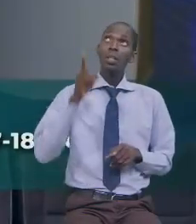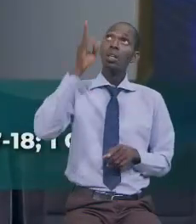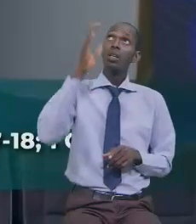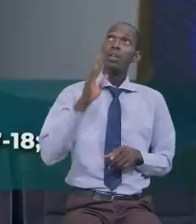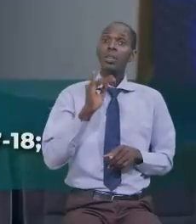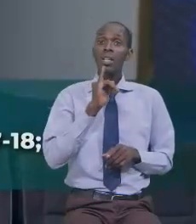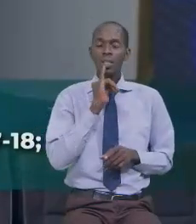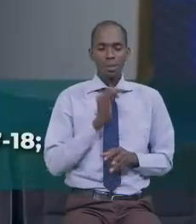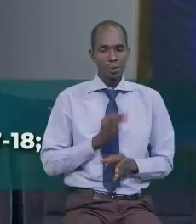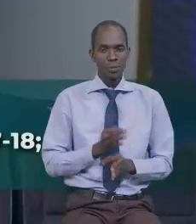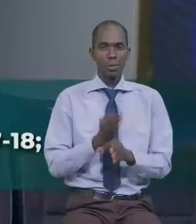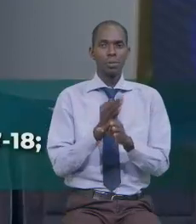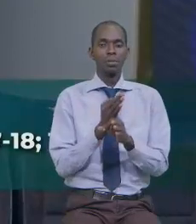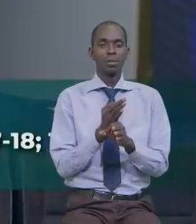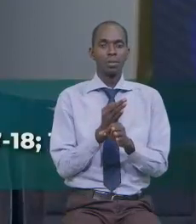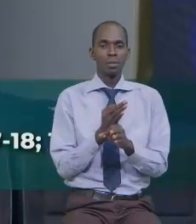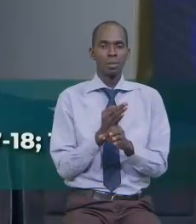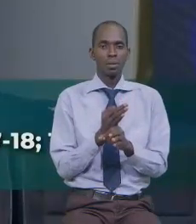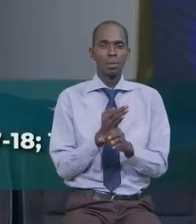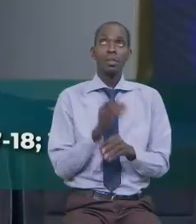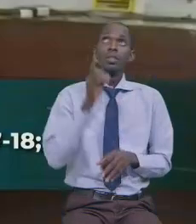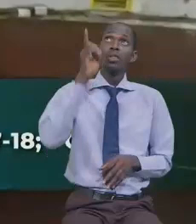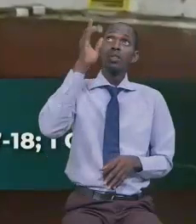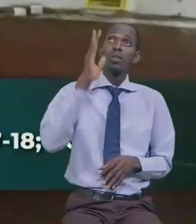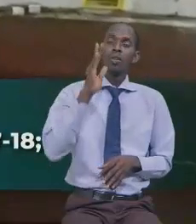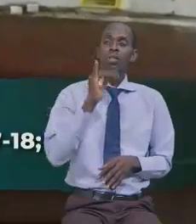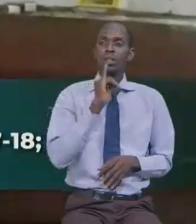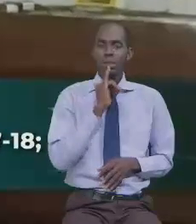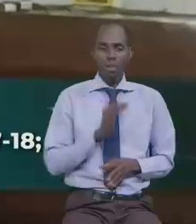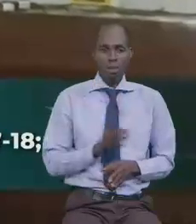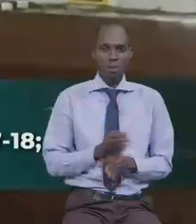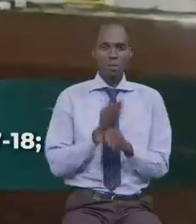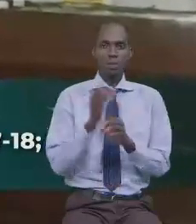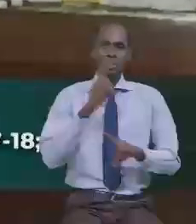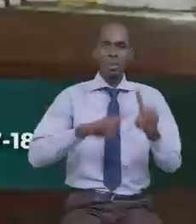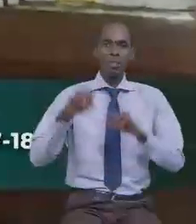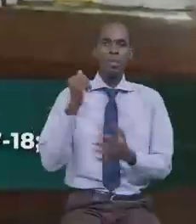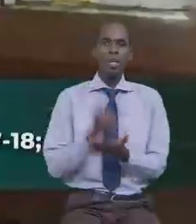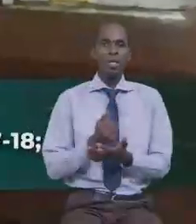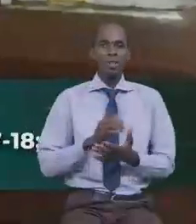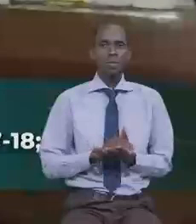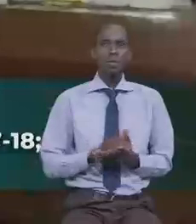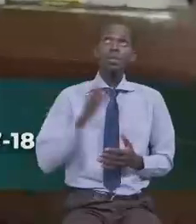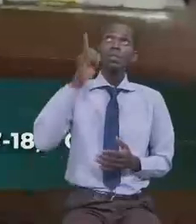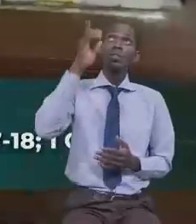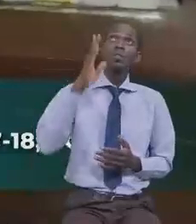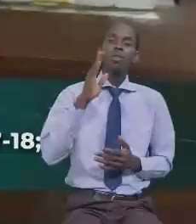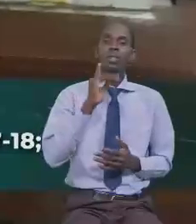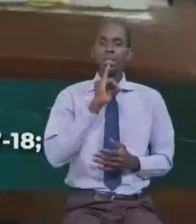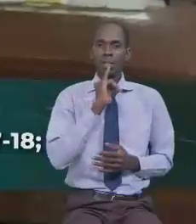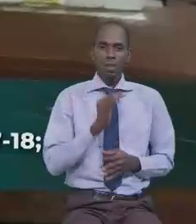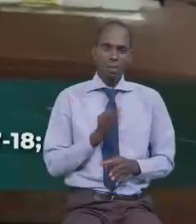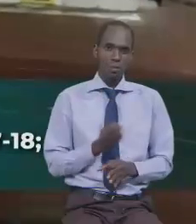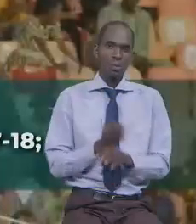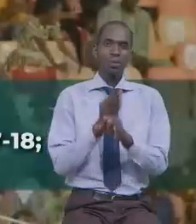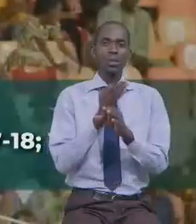faithful. God is faithful. Somebody say amen. Amen. God is faithful,